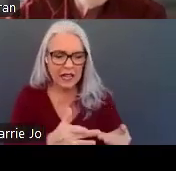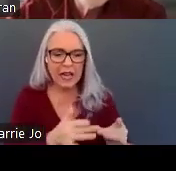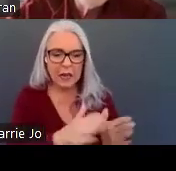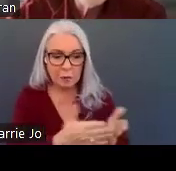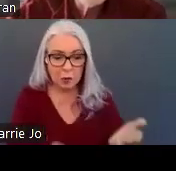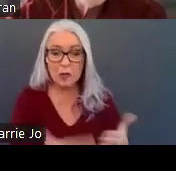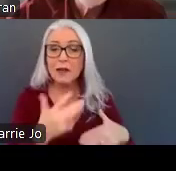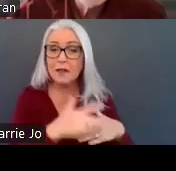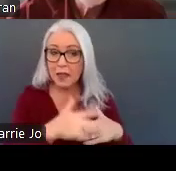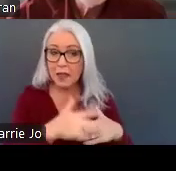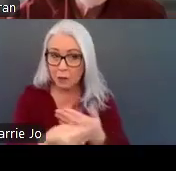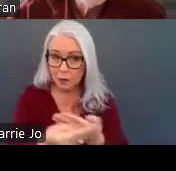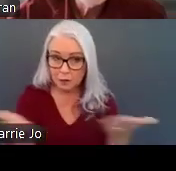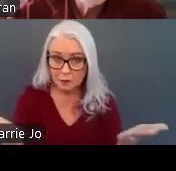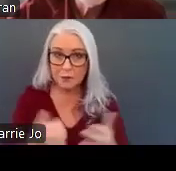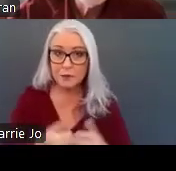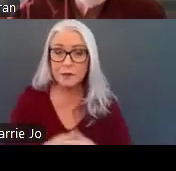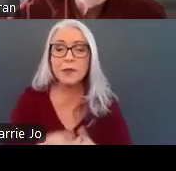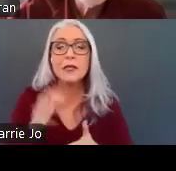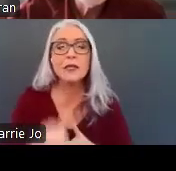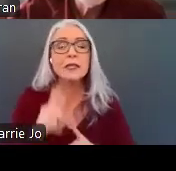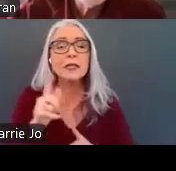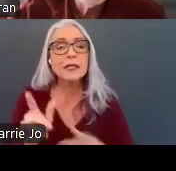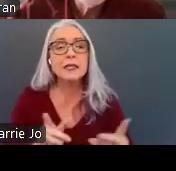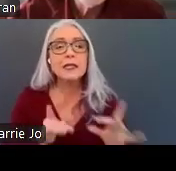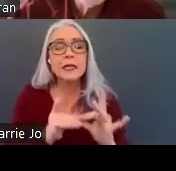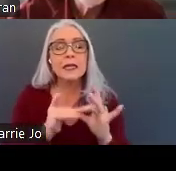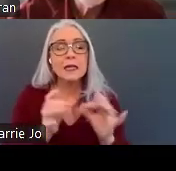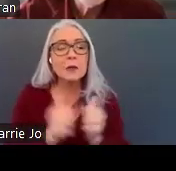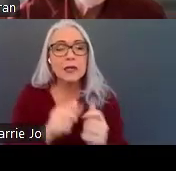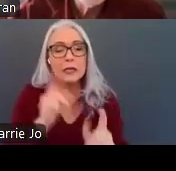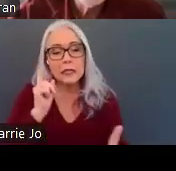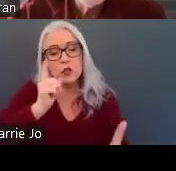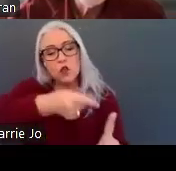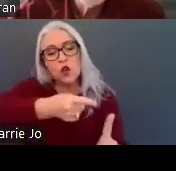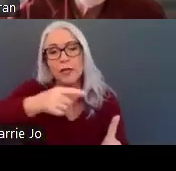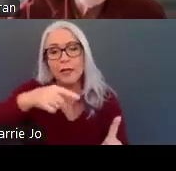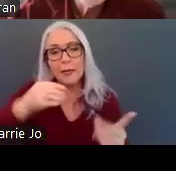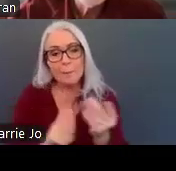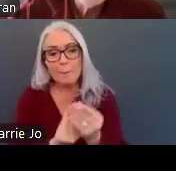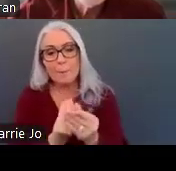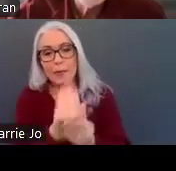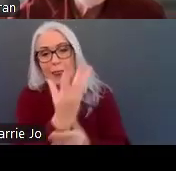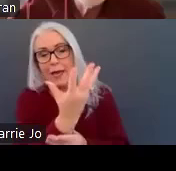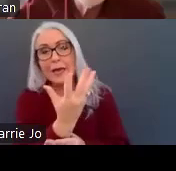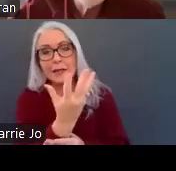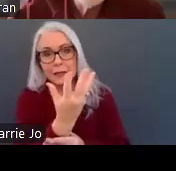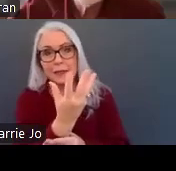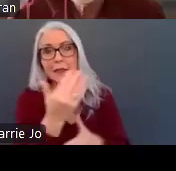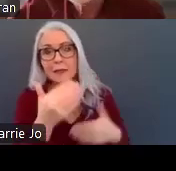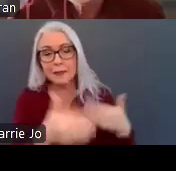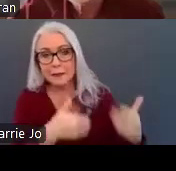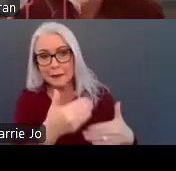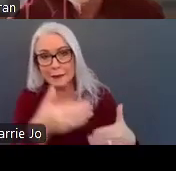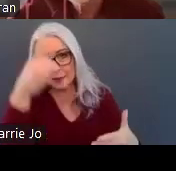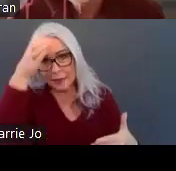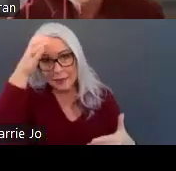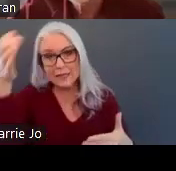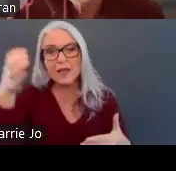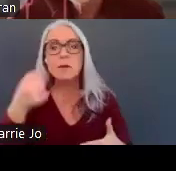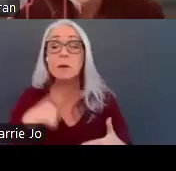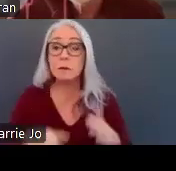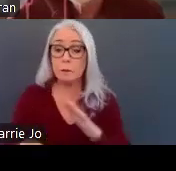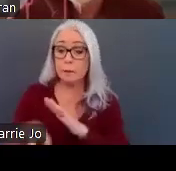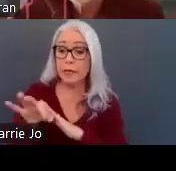this falls into the target plant concept. I think there should be a link coming. Number 3 on the target plant concept is selecting the